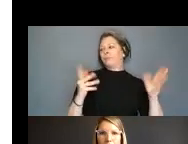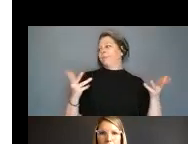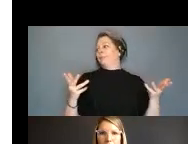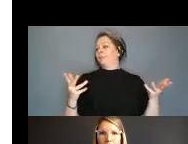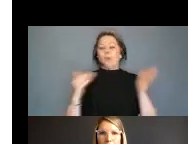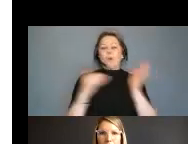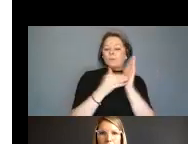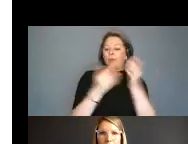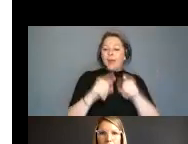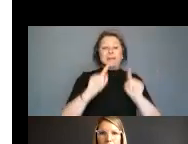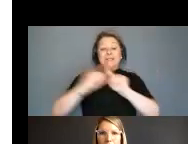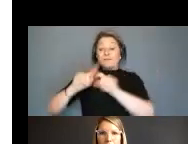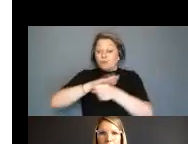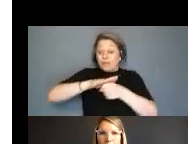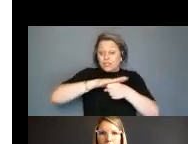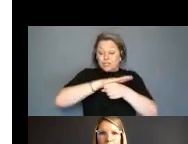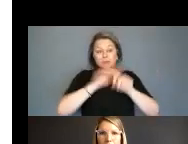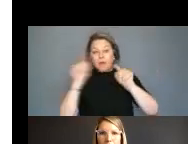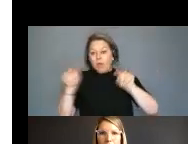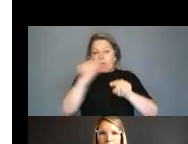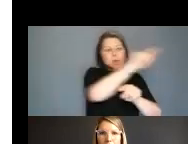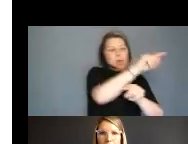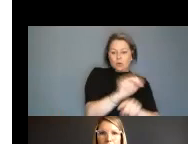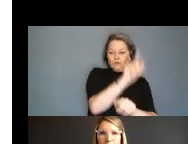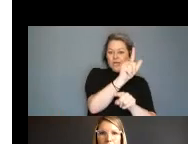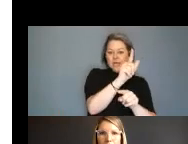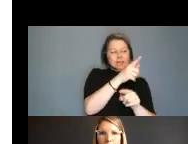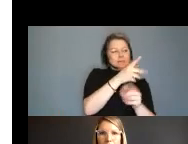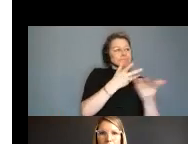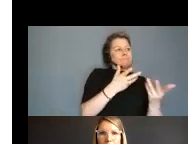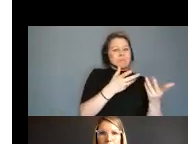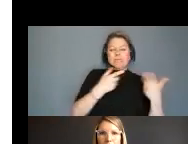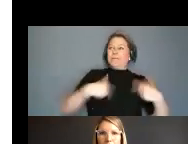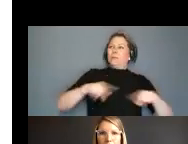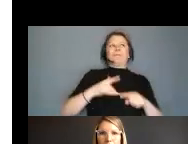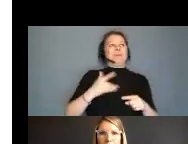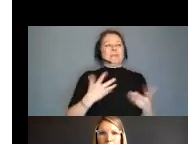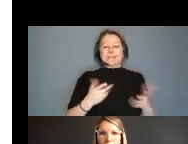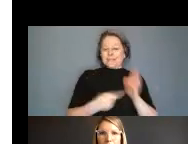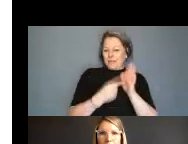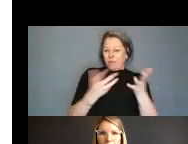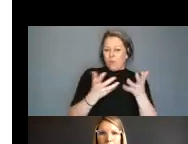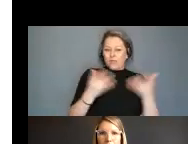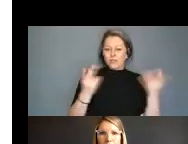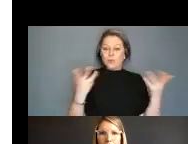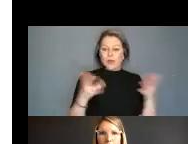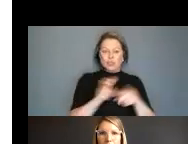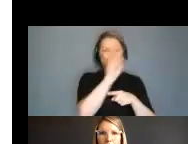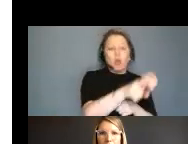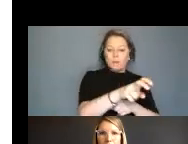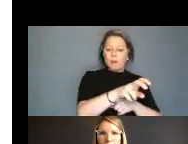with the regions and ourselves kind of holding back. Like there's we're tempted sometimes to jump to that capacity